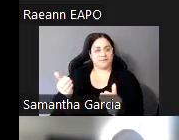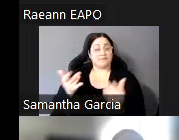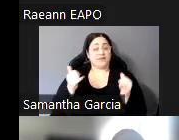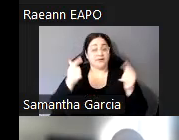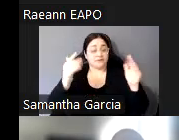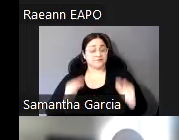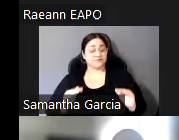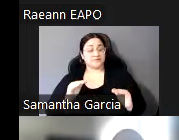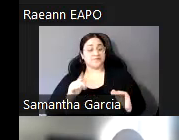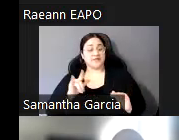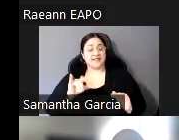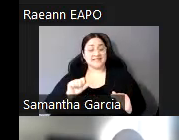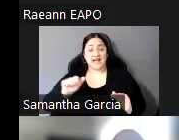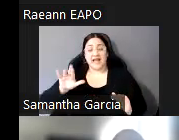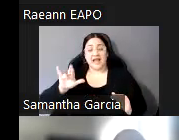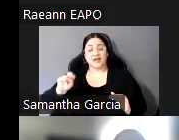Thanks, John.